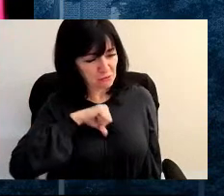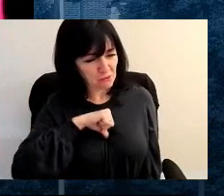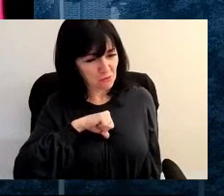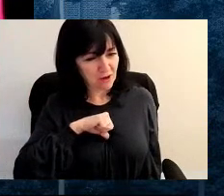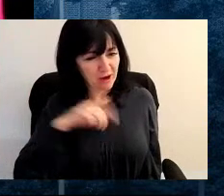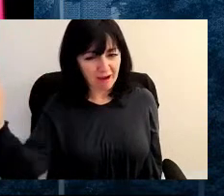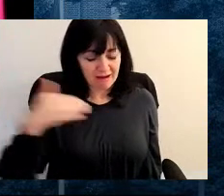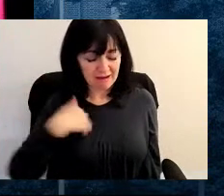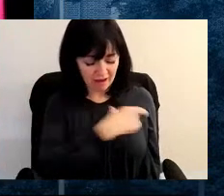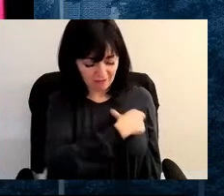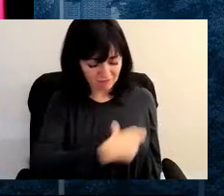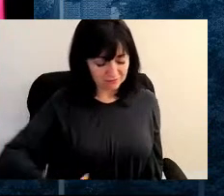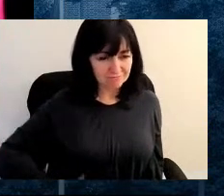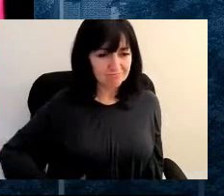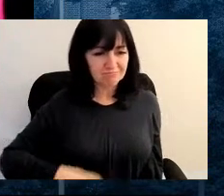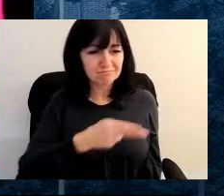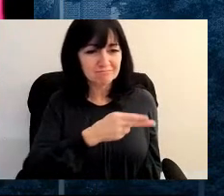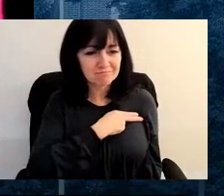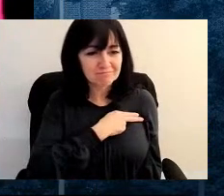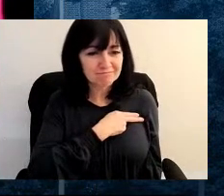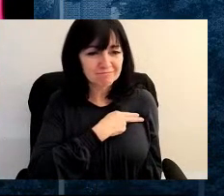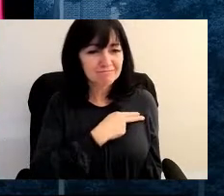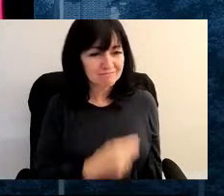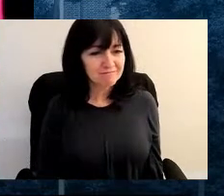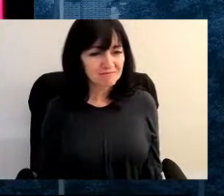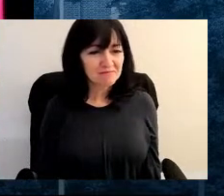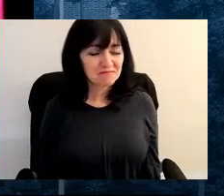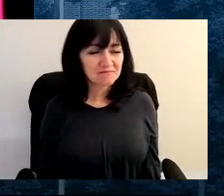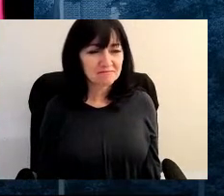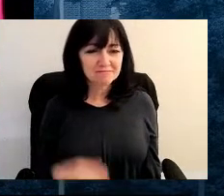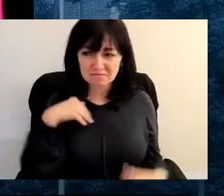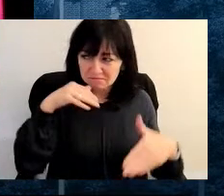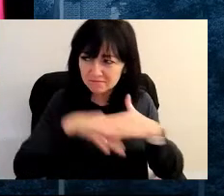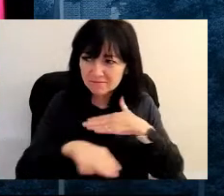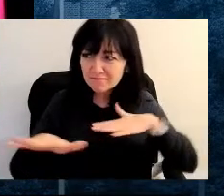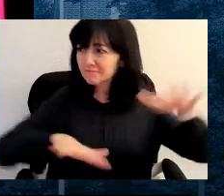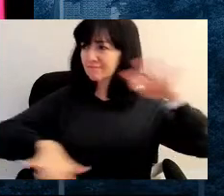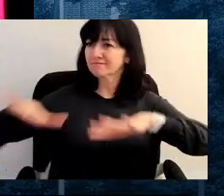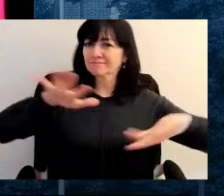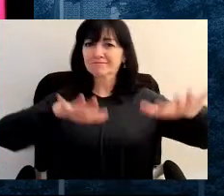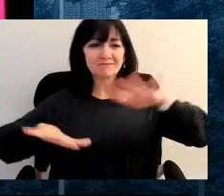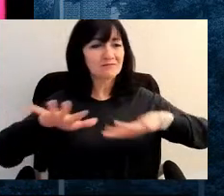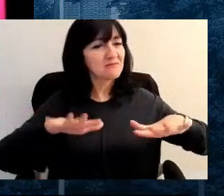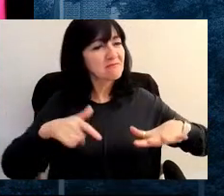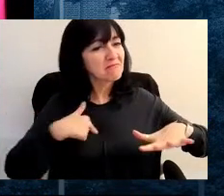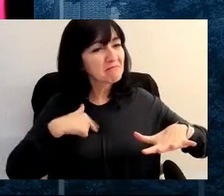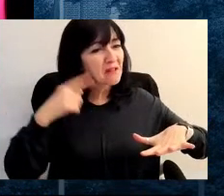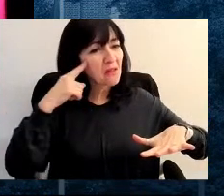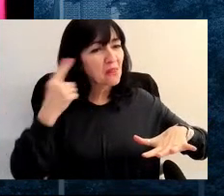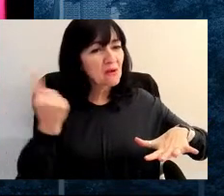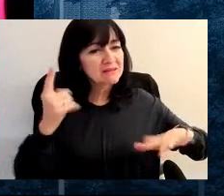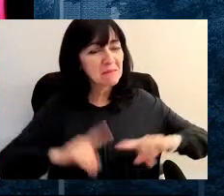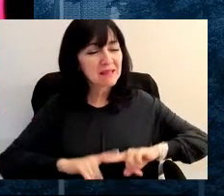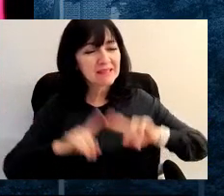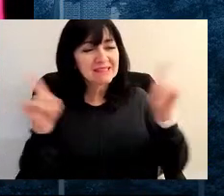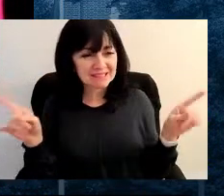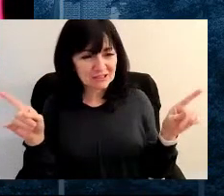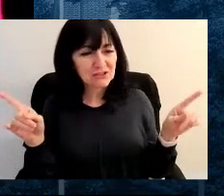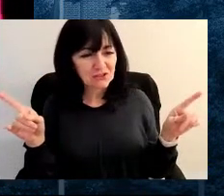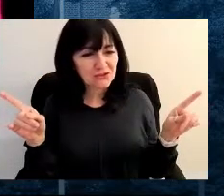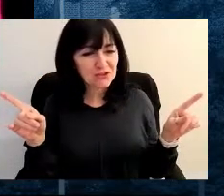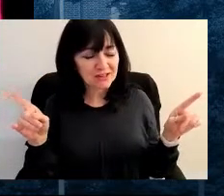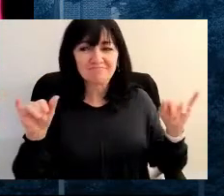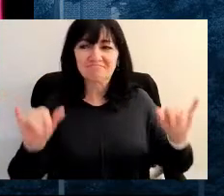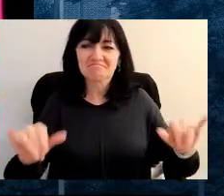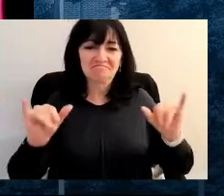sashes and badges. I had a sense that this was going to be something different, and it certainly is something that makes what those